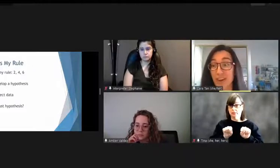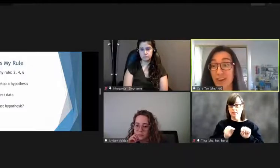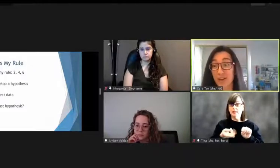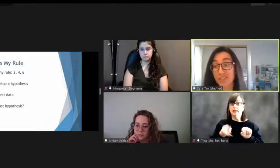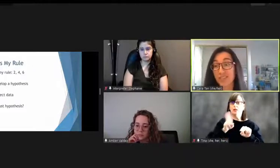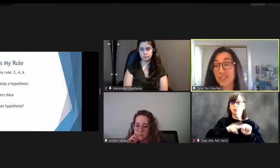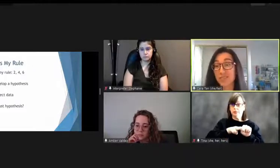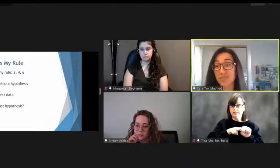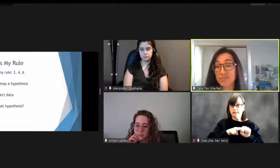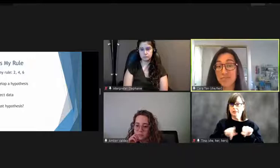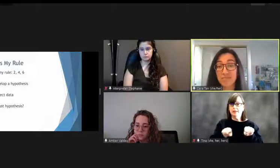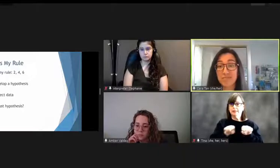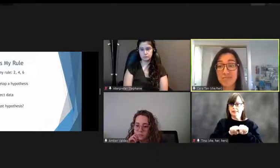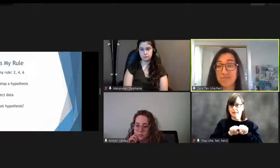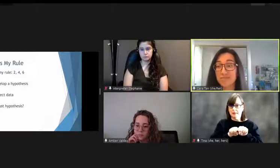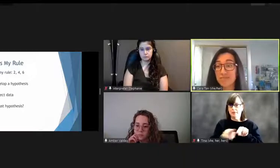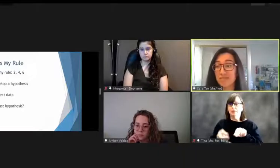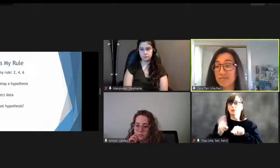with that hypothesis?